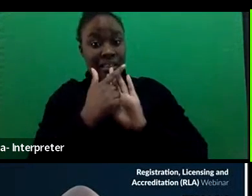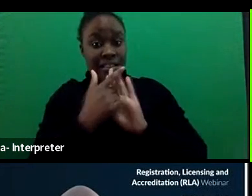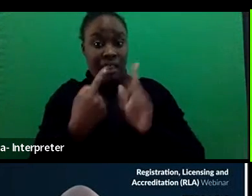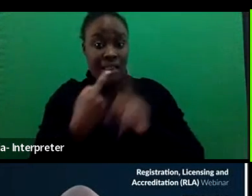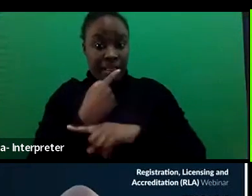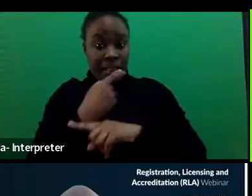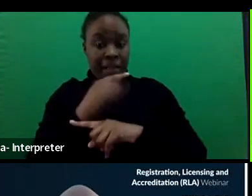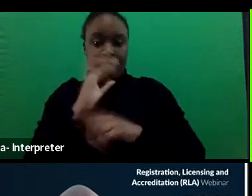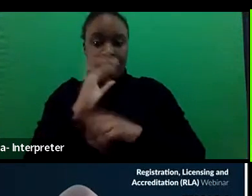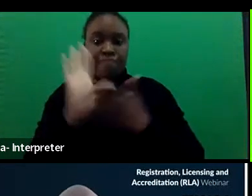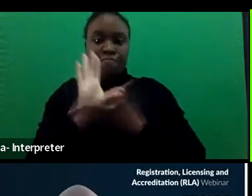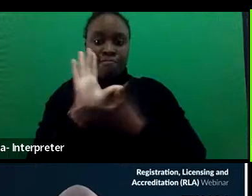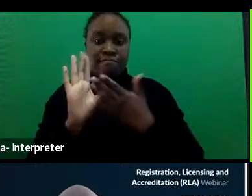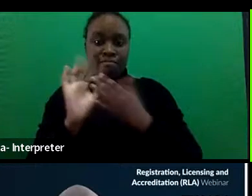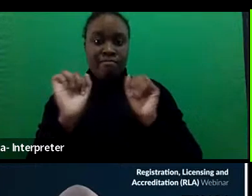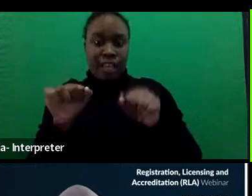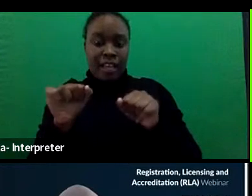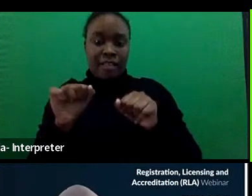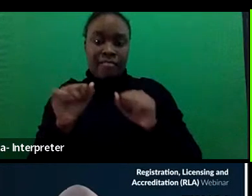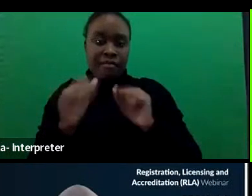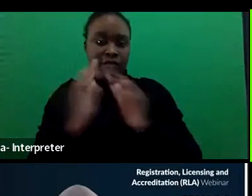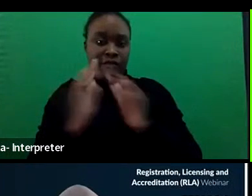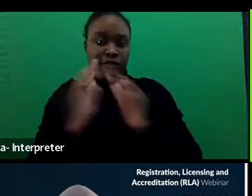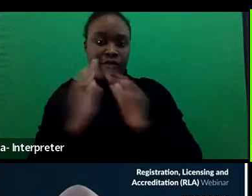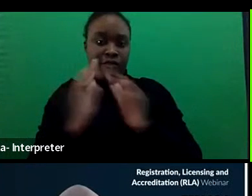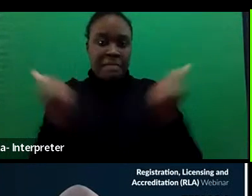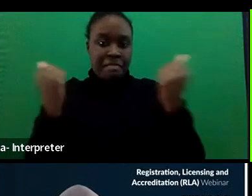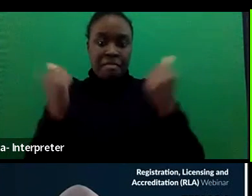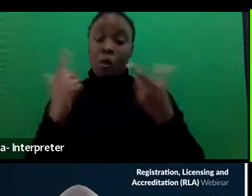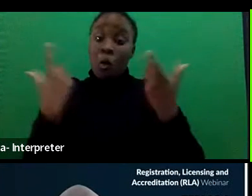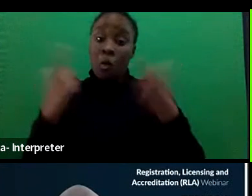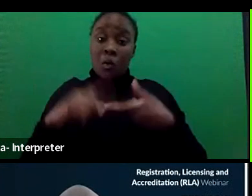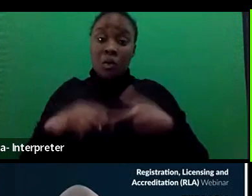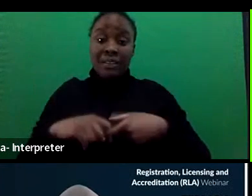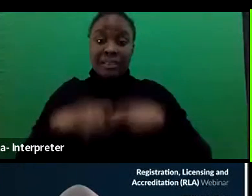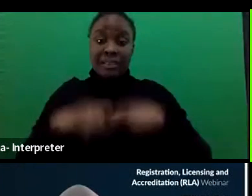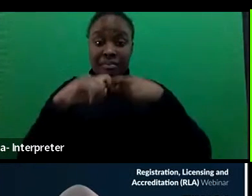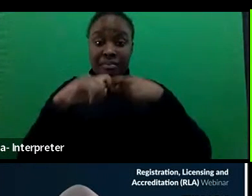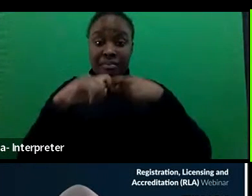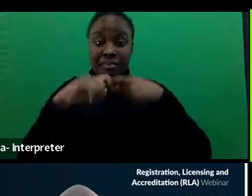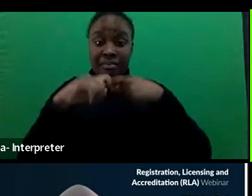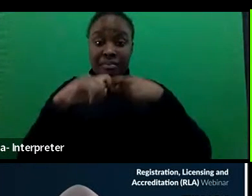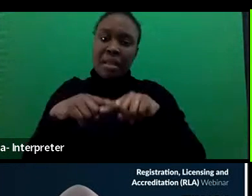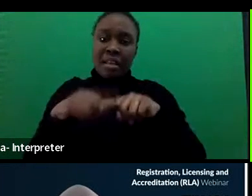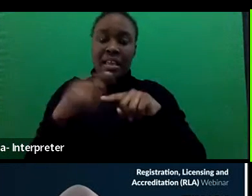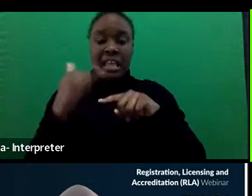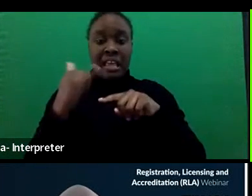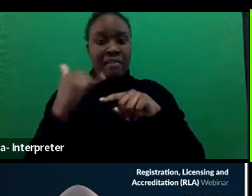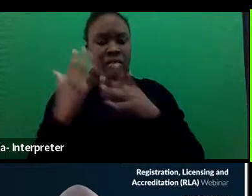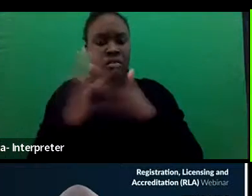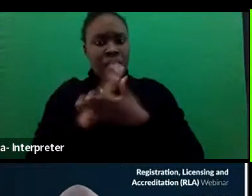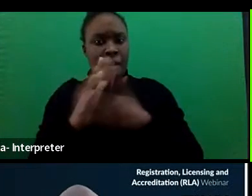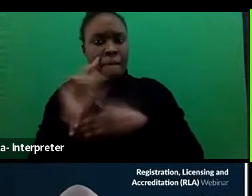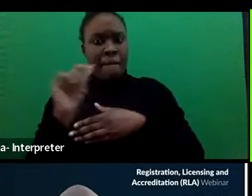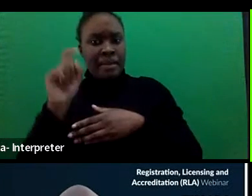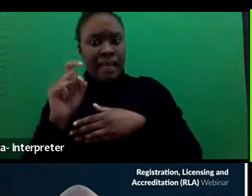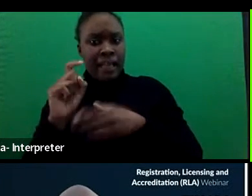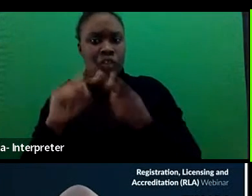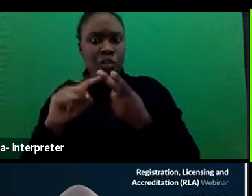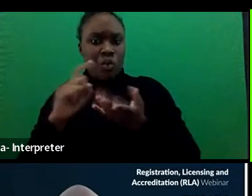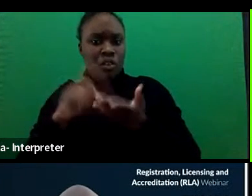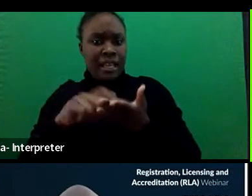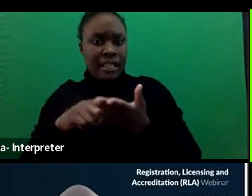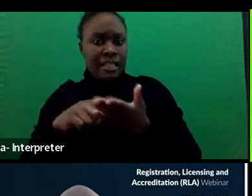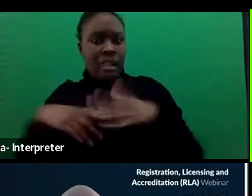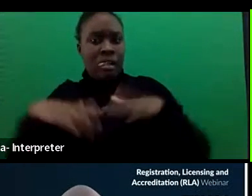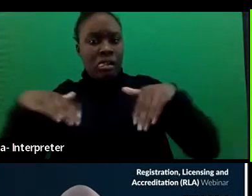cancelled and cease to exist, or suspended if there's outstanding tax matters like that and so forth